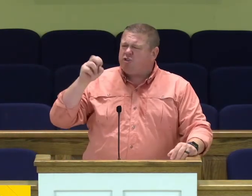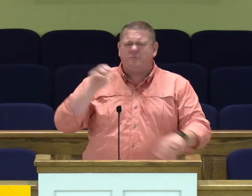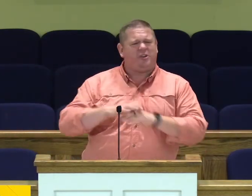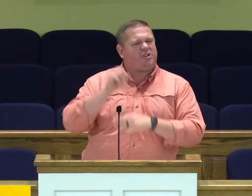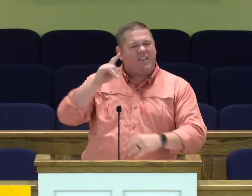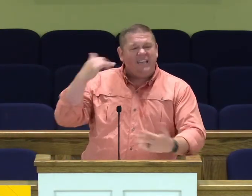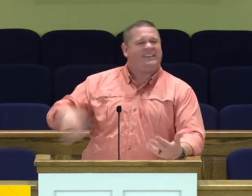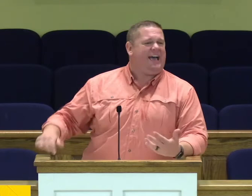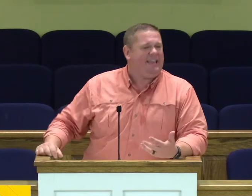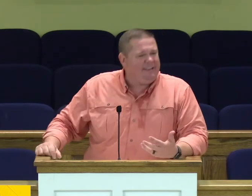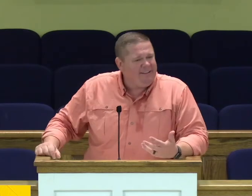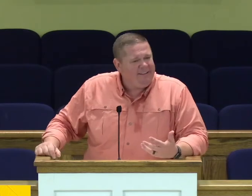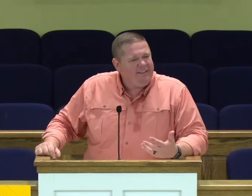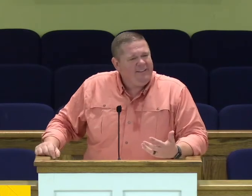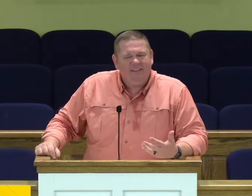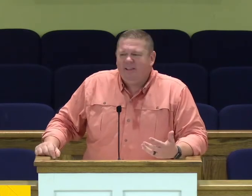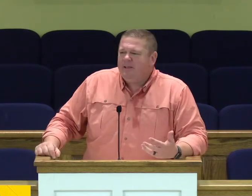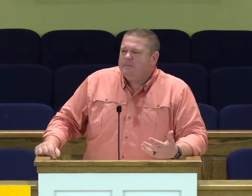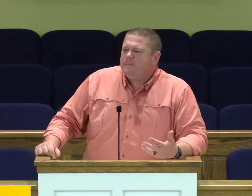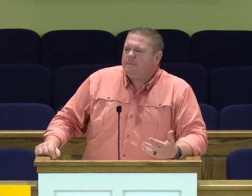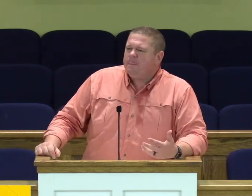have mushrooms on your steak tonight.